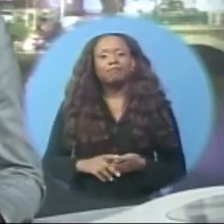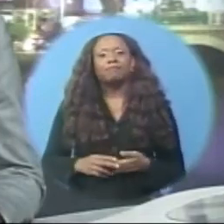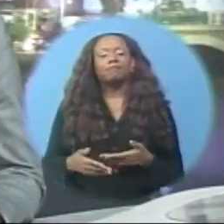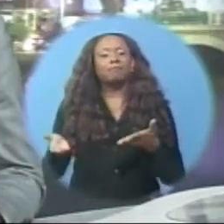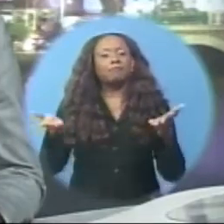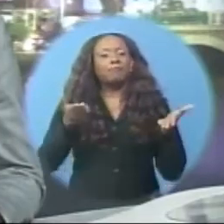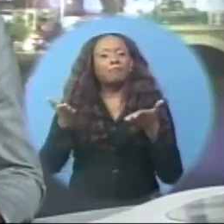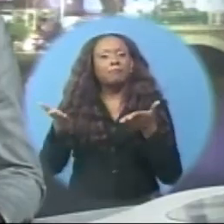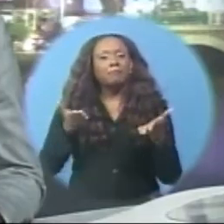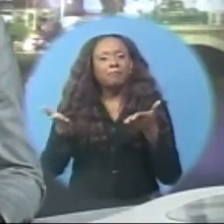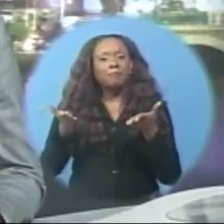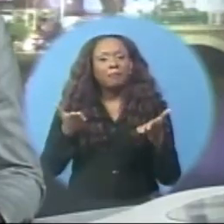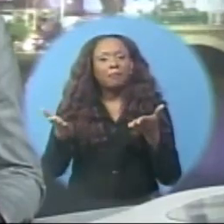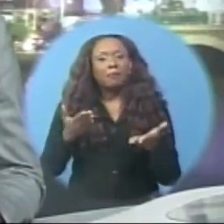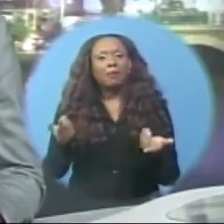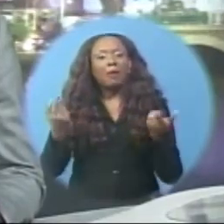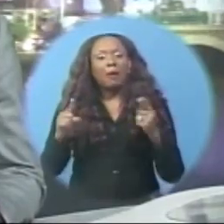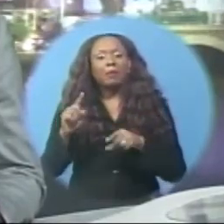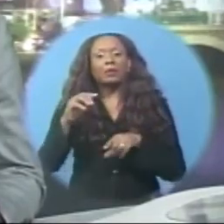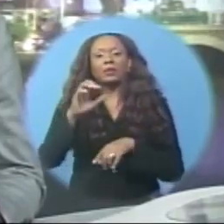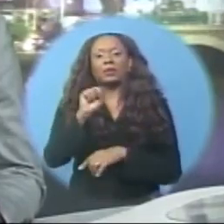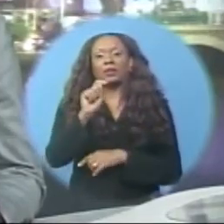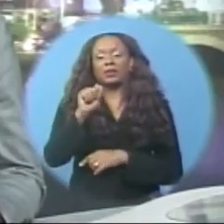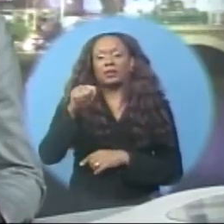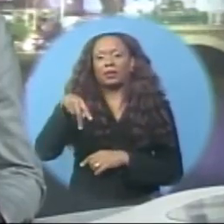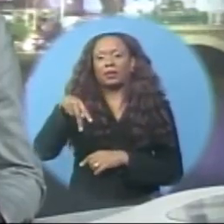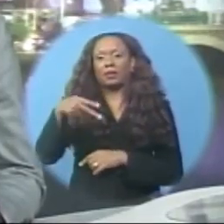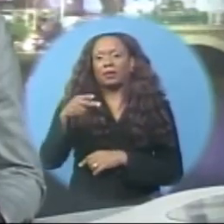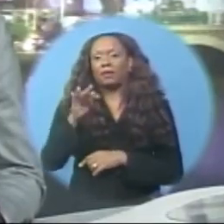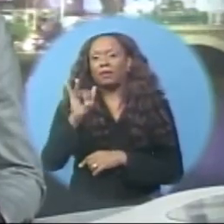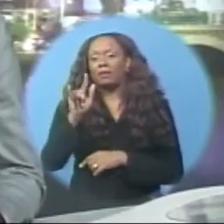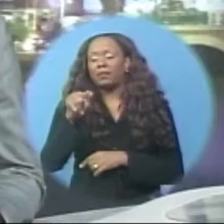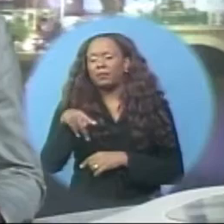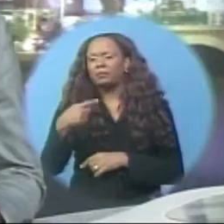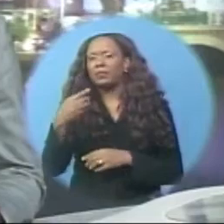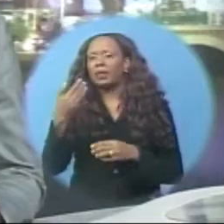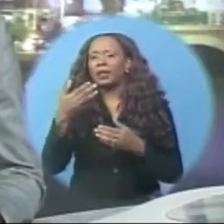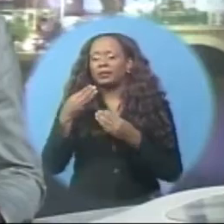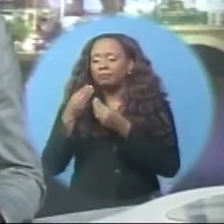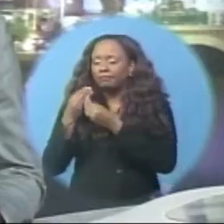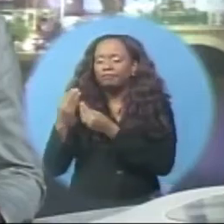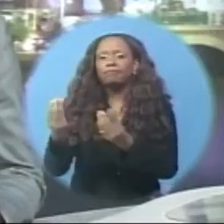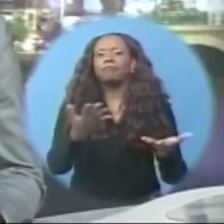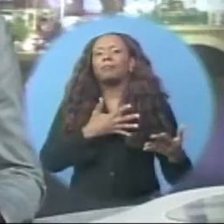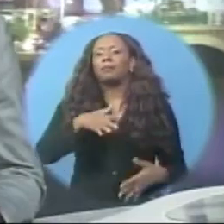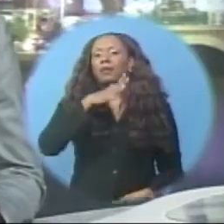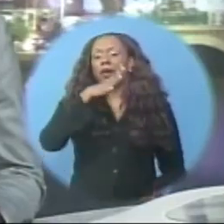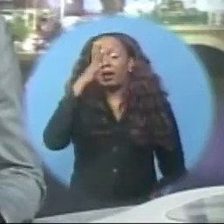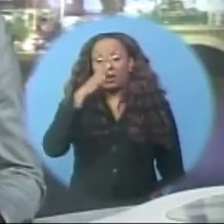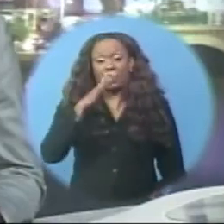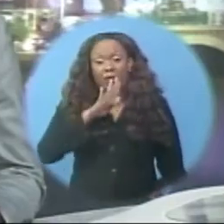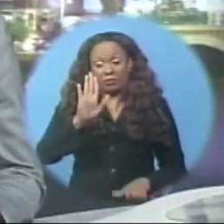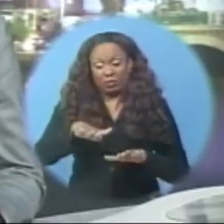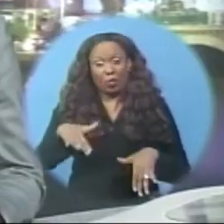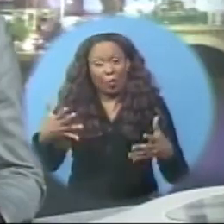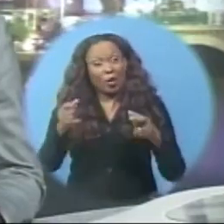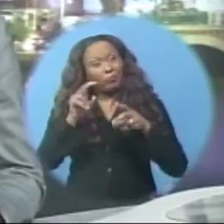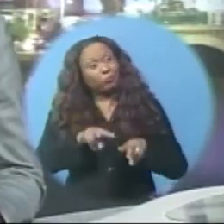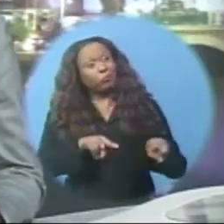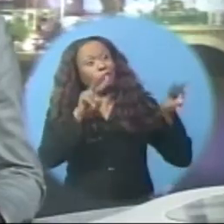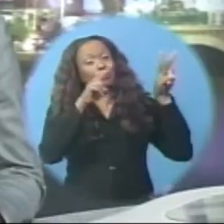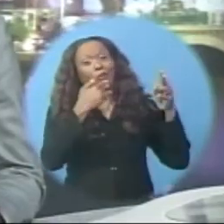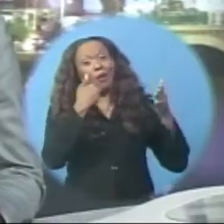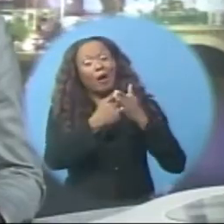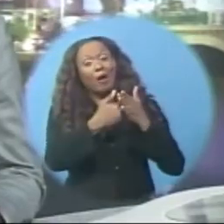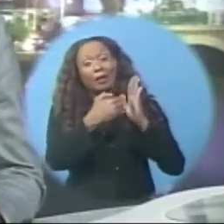Farm Garden, 6 Road, St. Philip. Minister Jones told the parents in the audience to be the ones their children look to for the best examples of what is